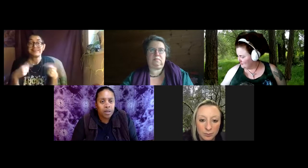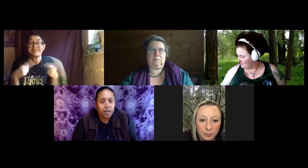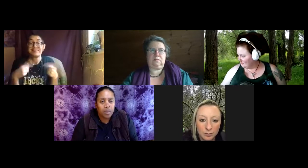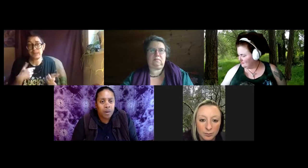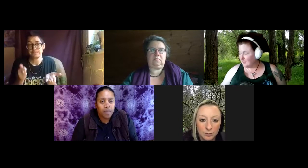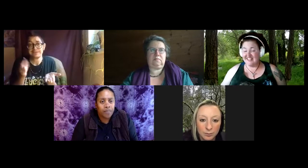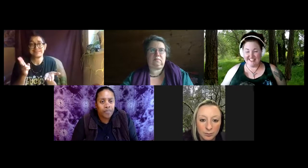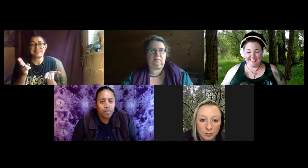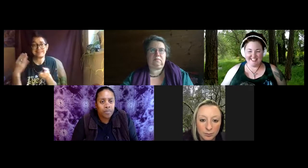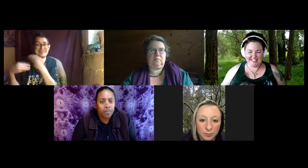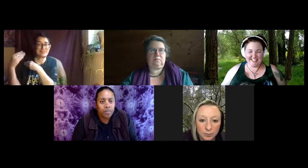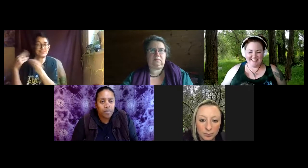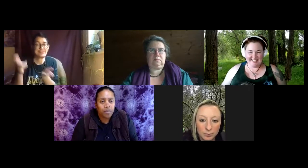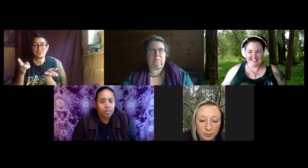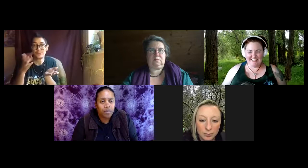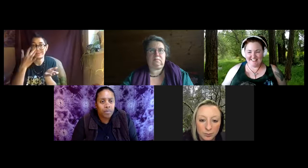And